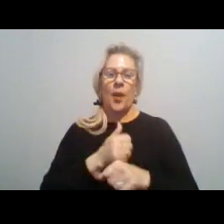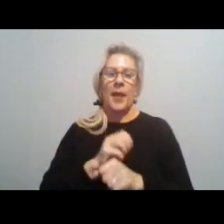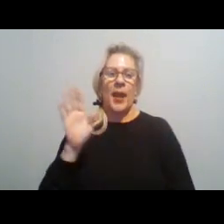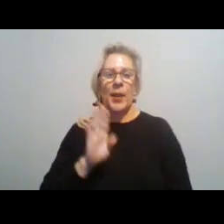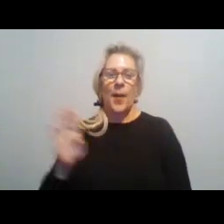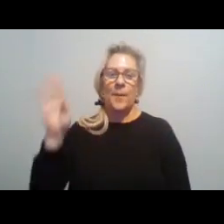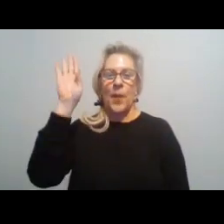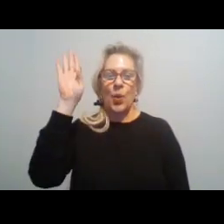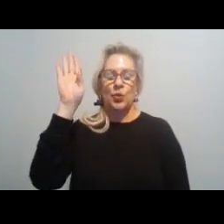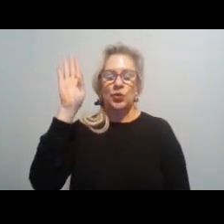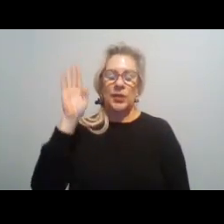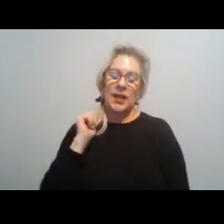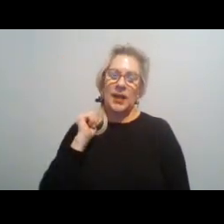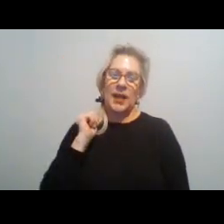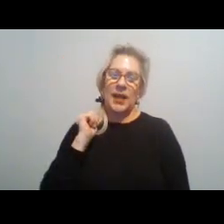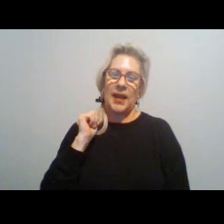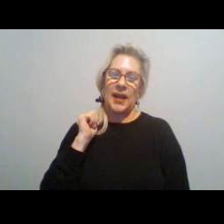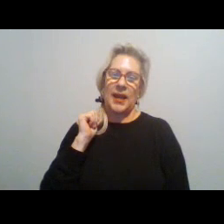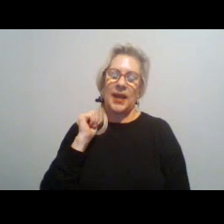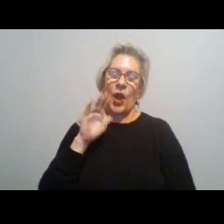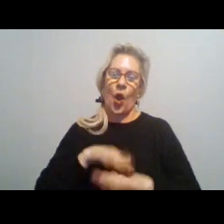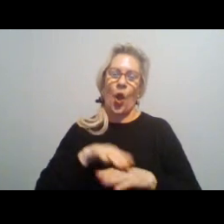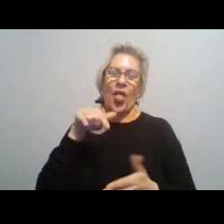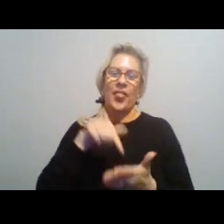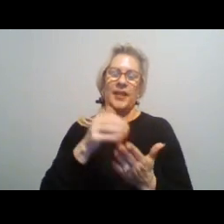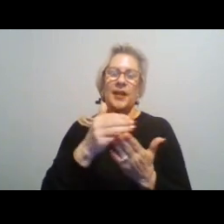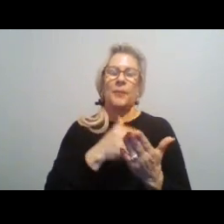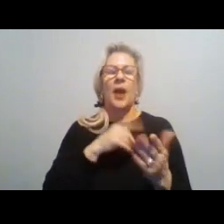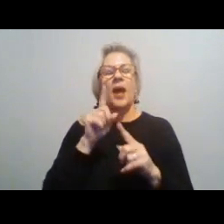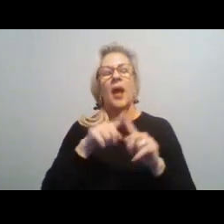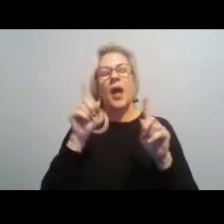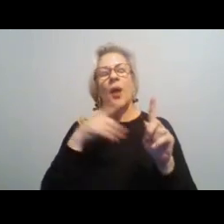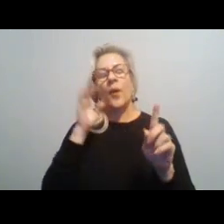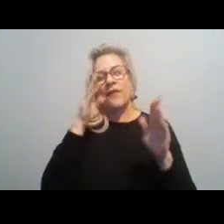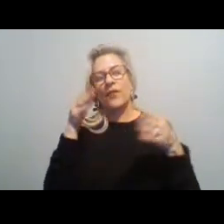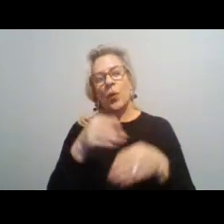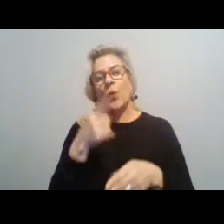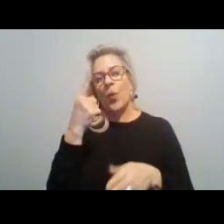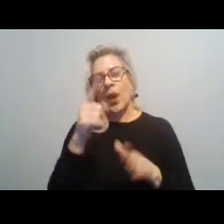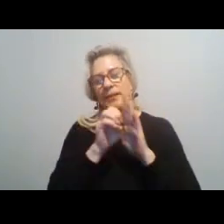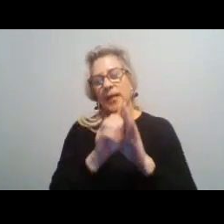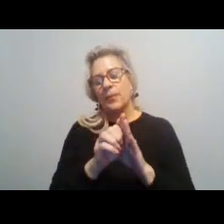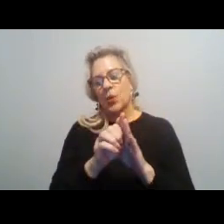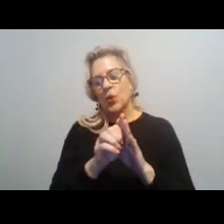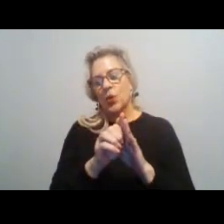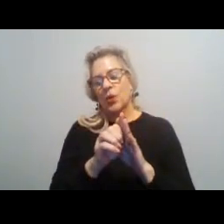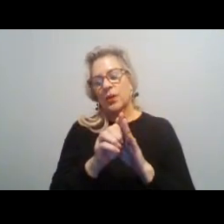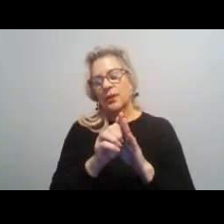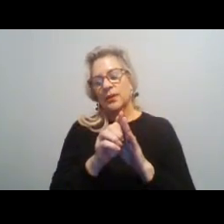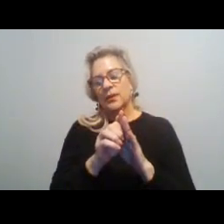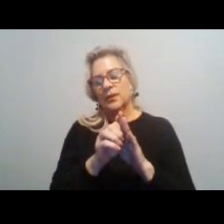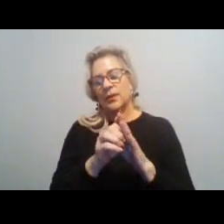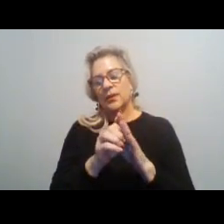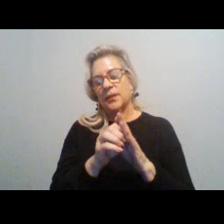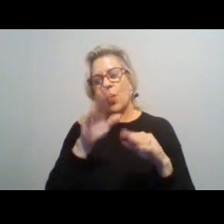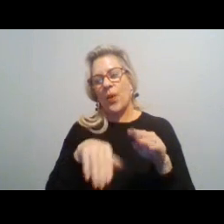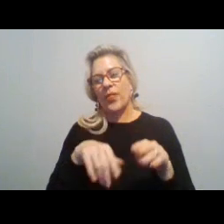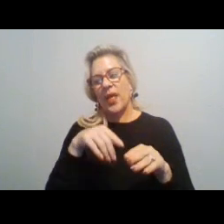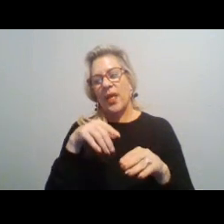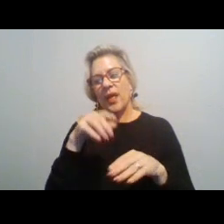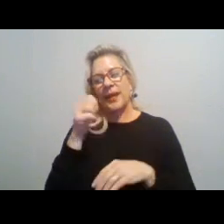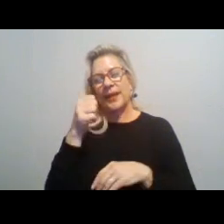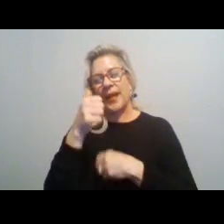on this item, but I want to focus just for a moment on one example. More than a decade ago,